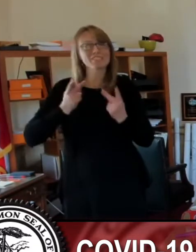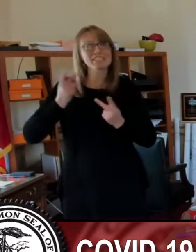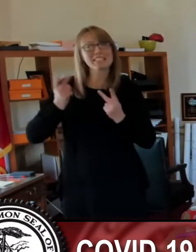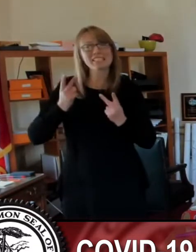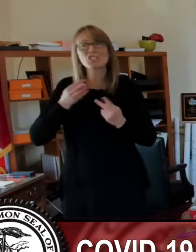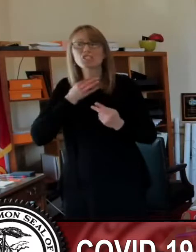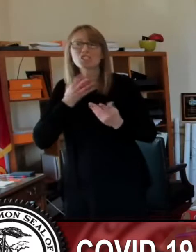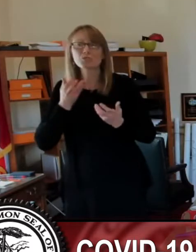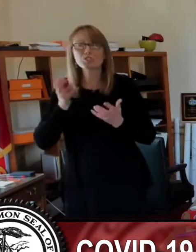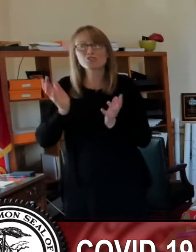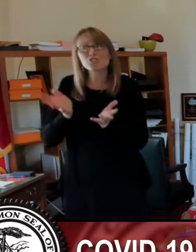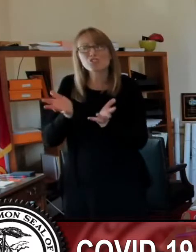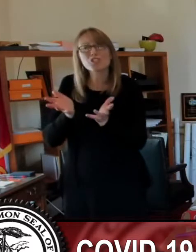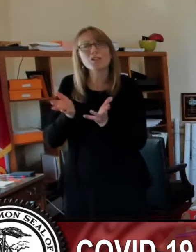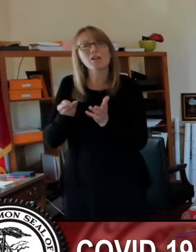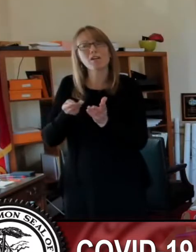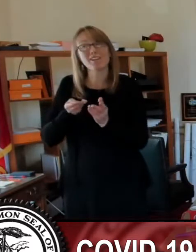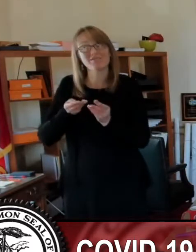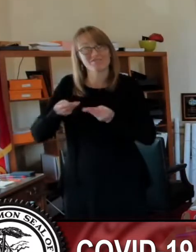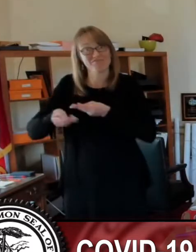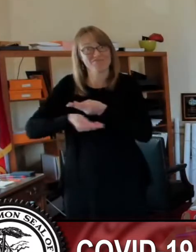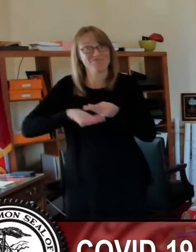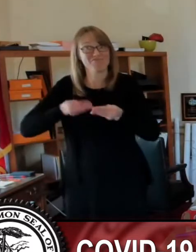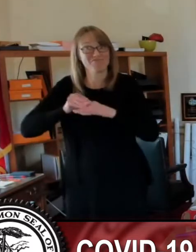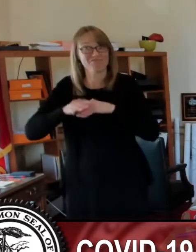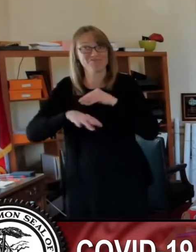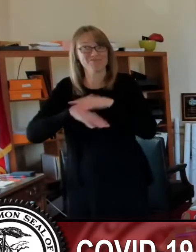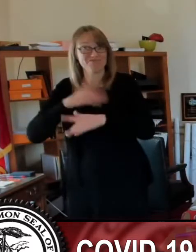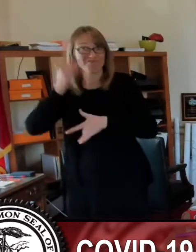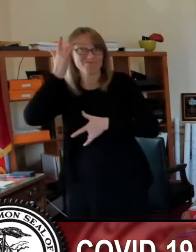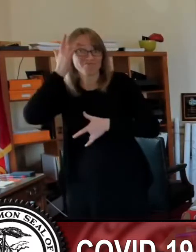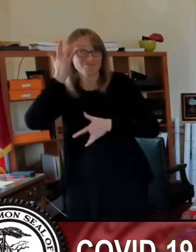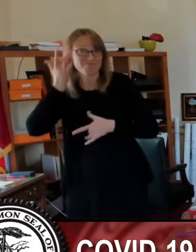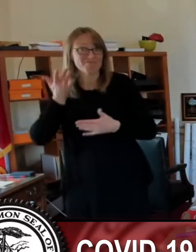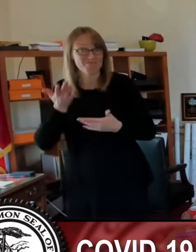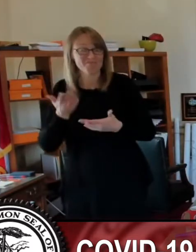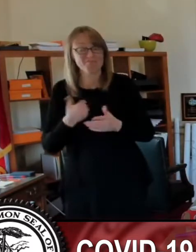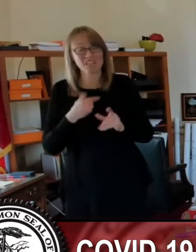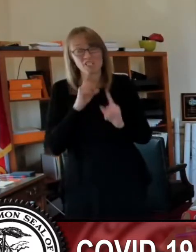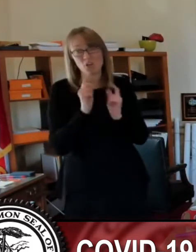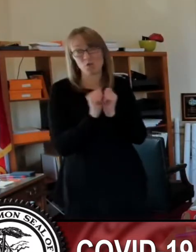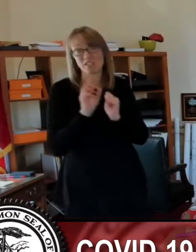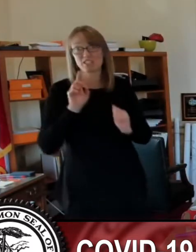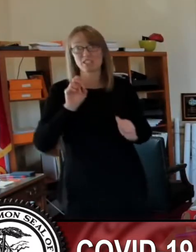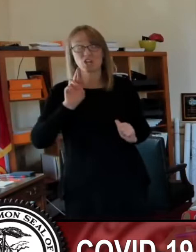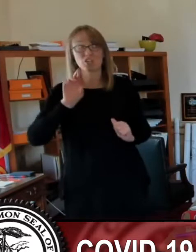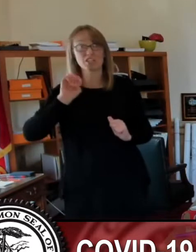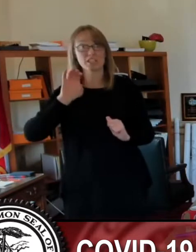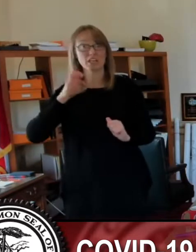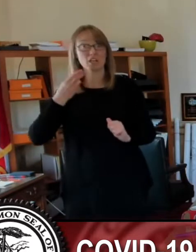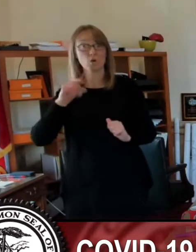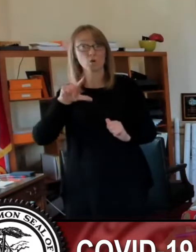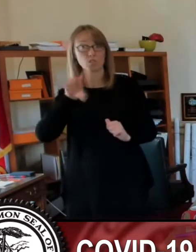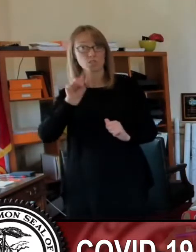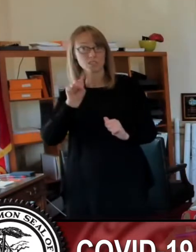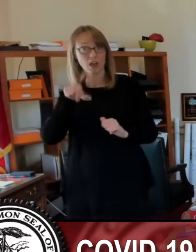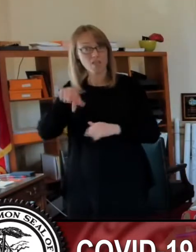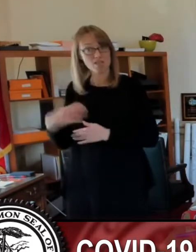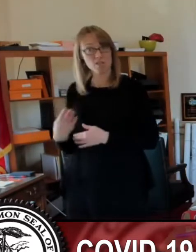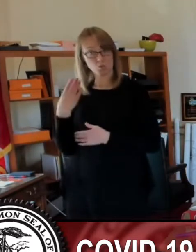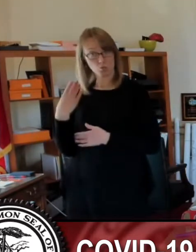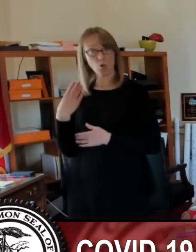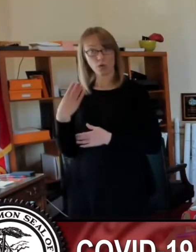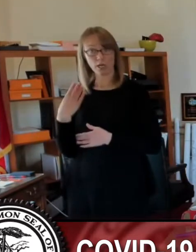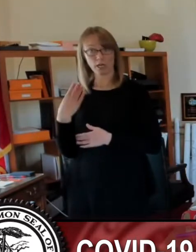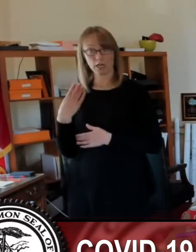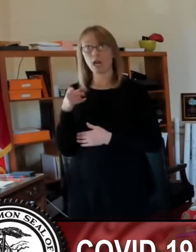happening. We are very concerned. I talked with Dr. Eccles this morning, and he said there were 2 places that he's especially